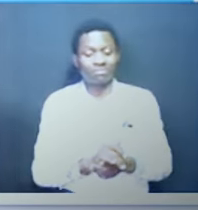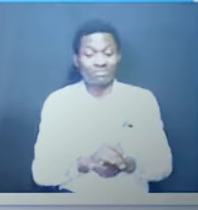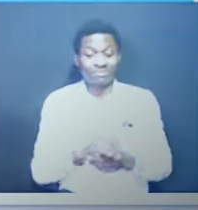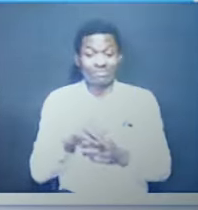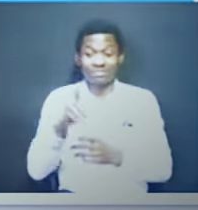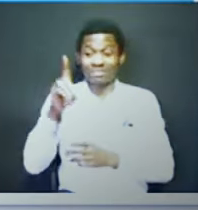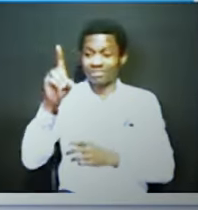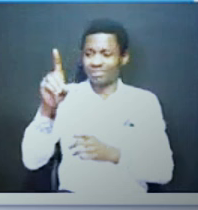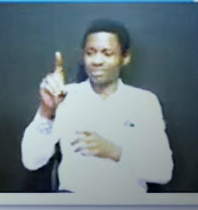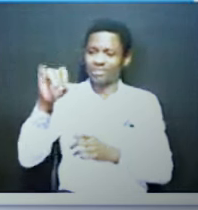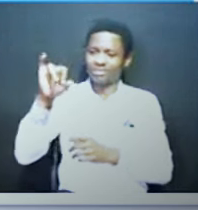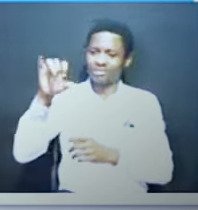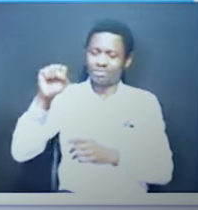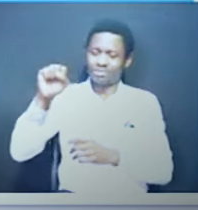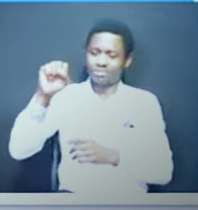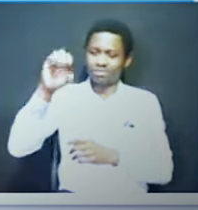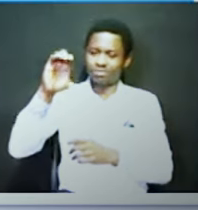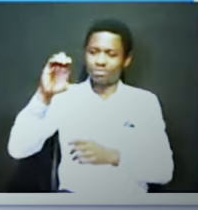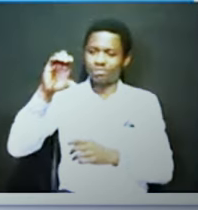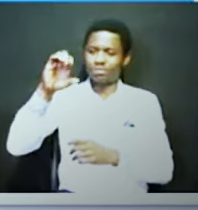Now,